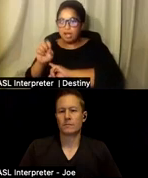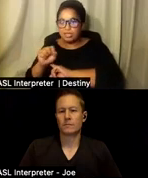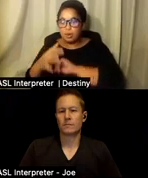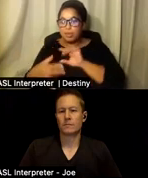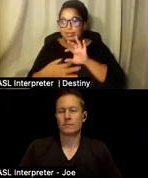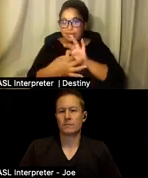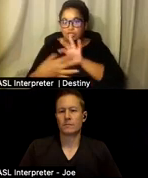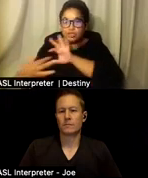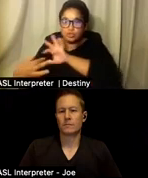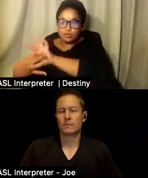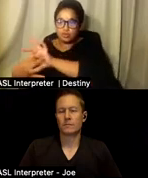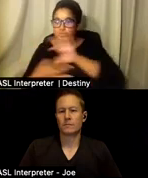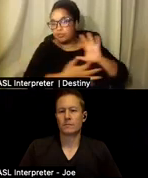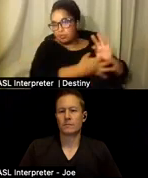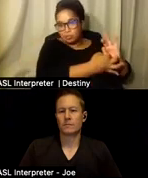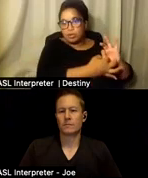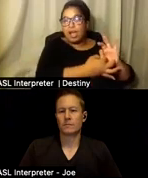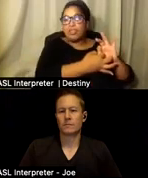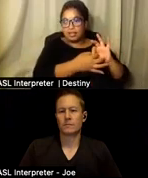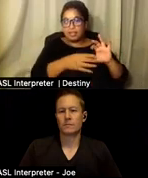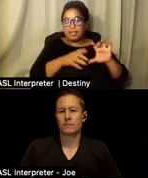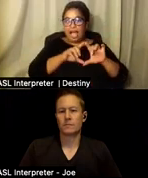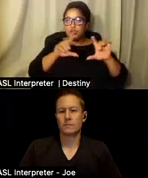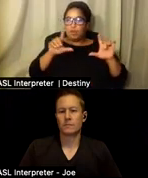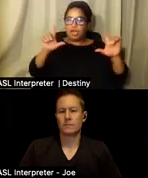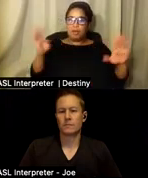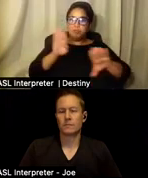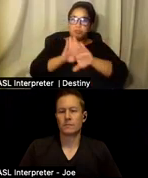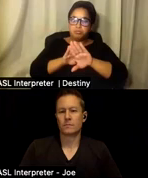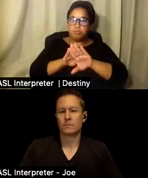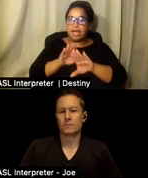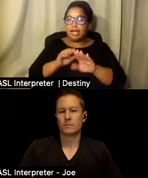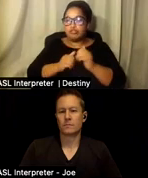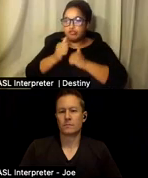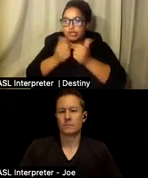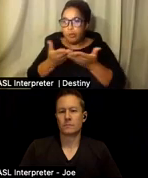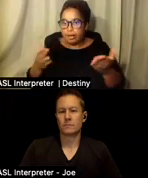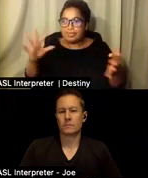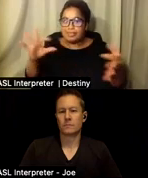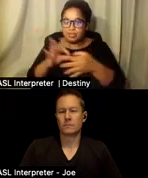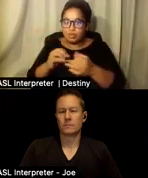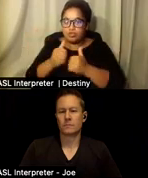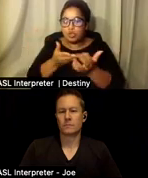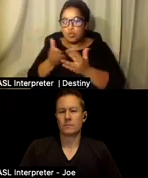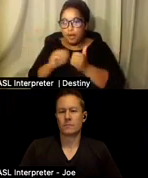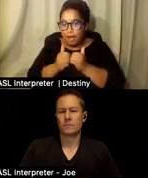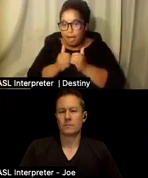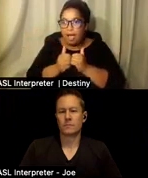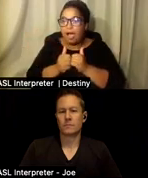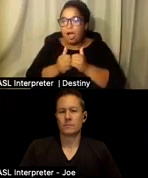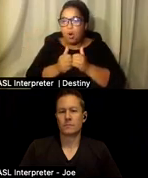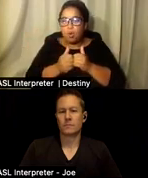been attached to the structure. Does that make so? We got a structural item attached to the structure through an